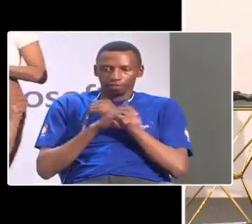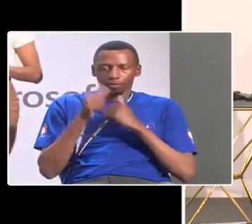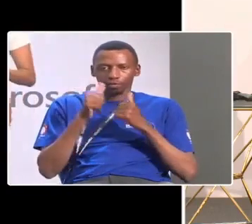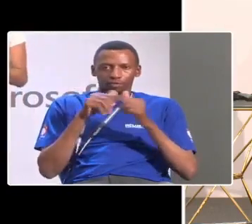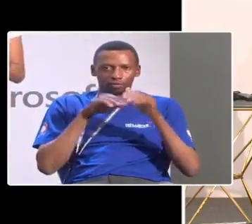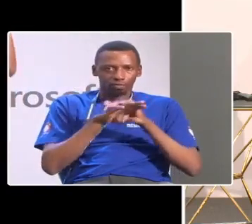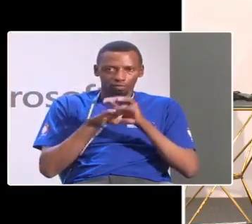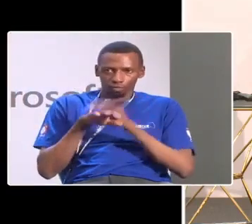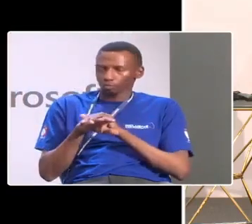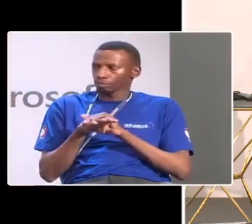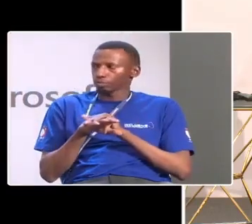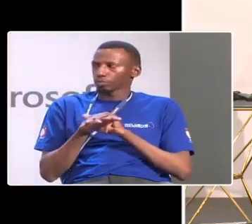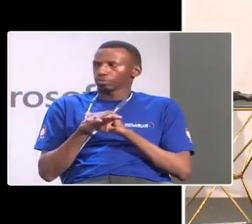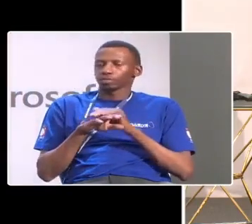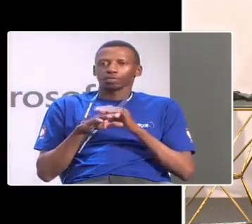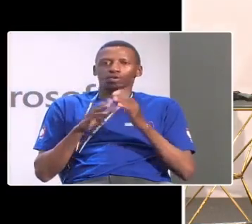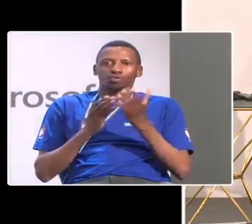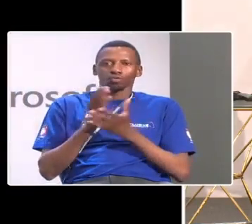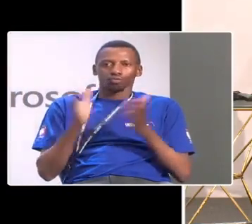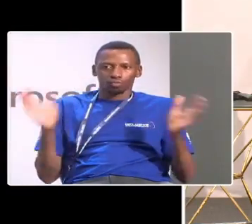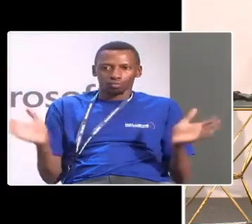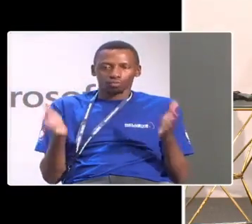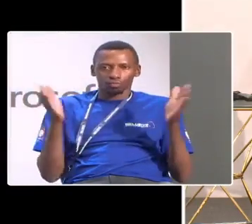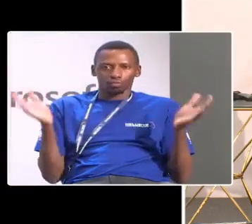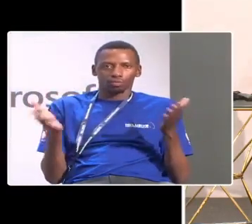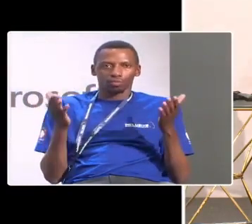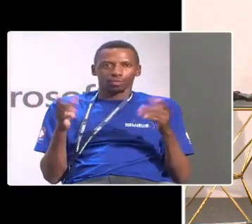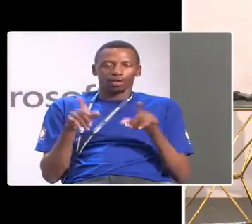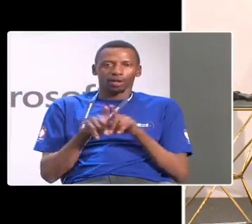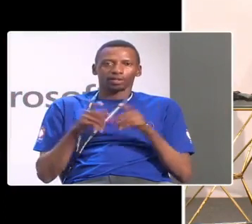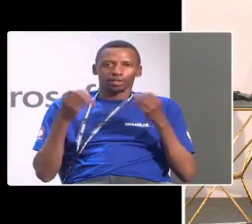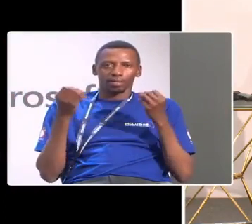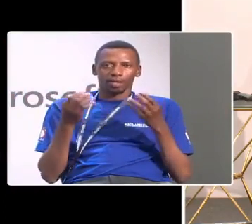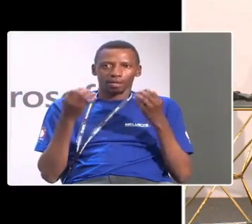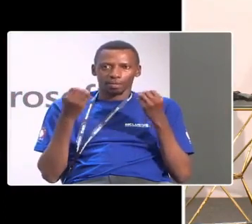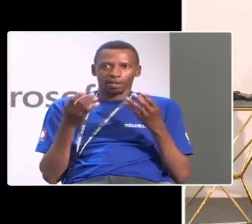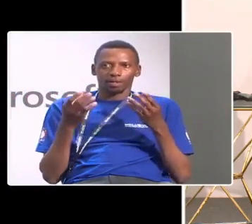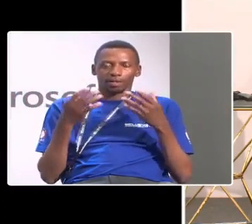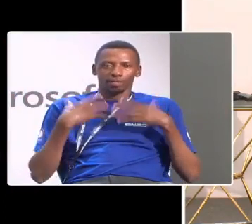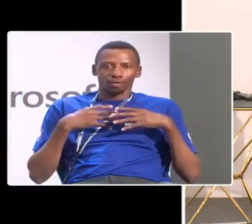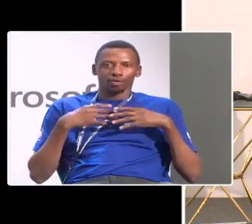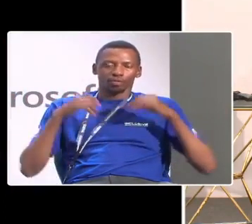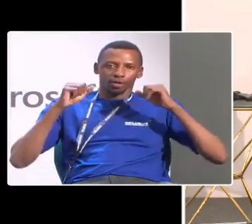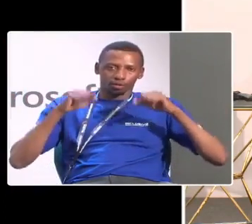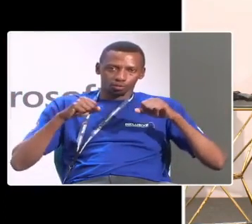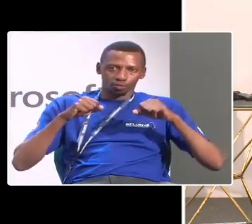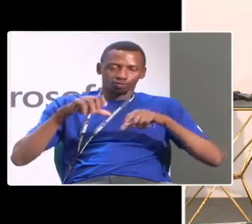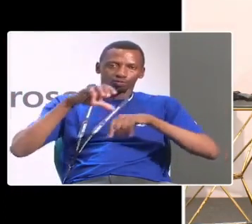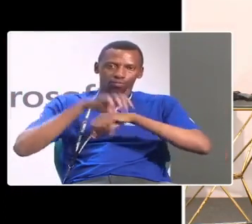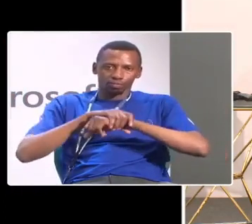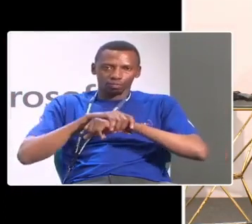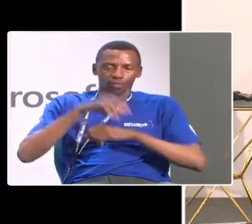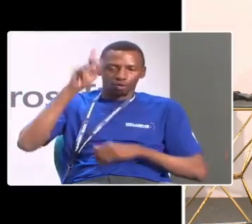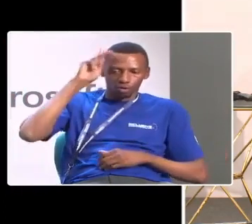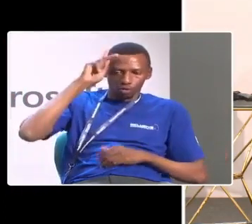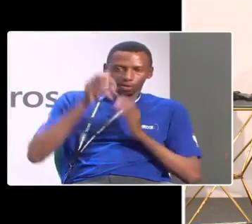accessible is by encouraging as many of our people as possible to gain the knowledge and skills in